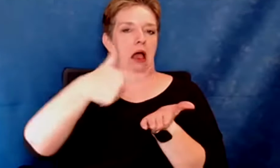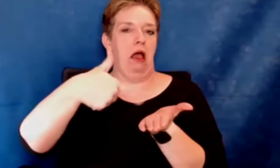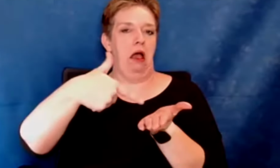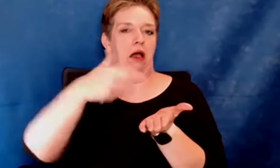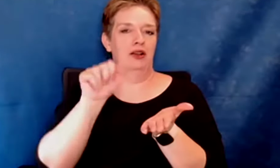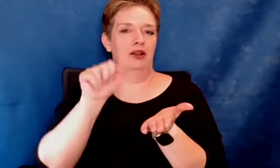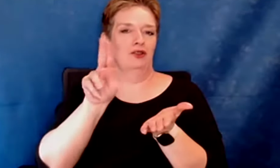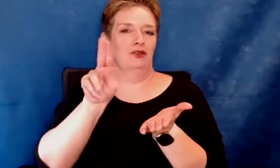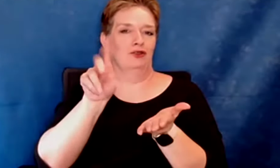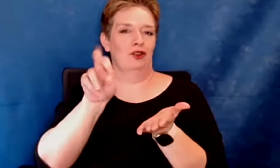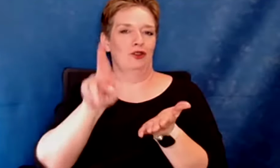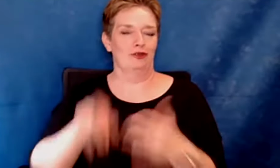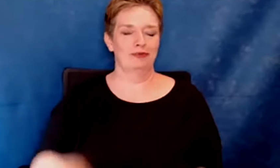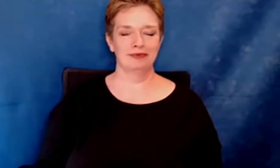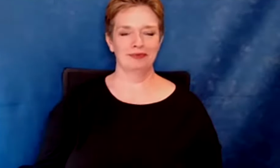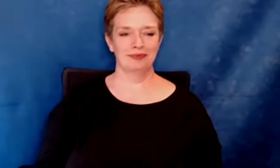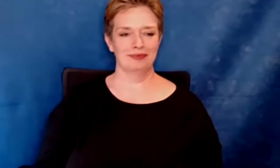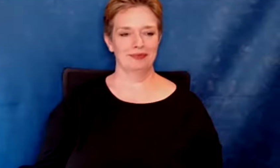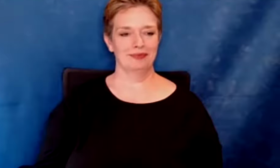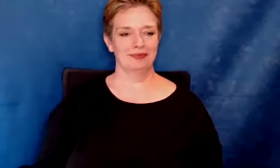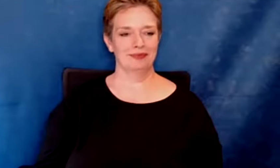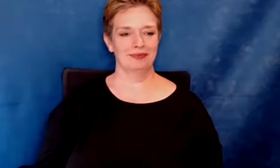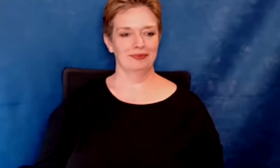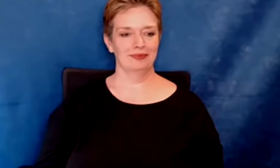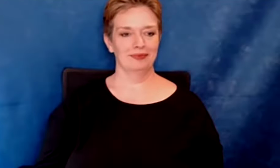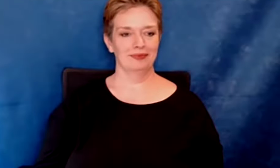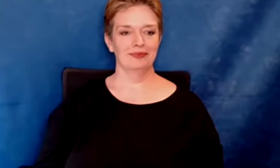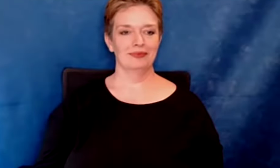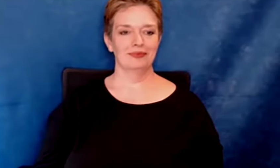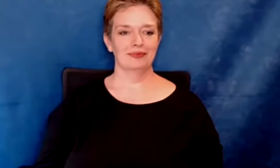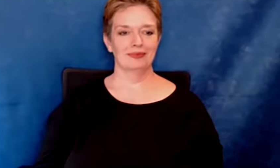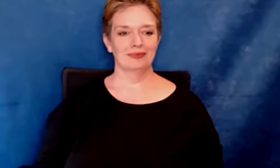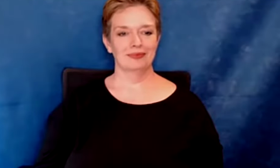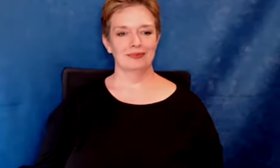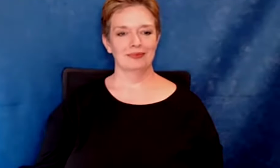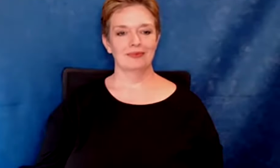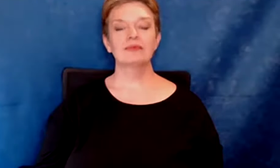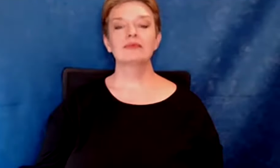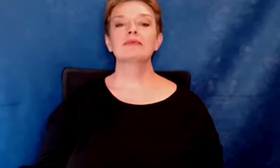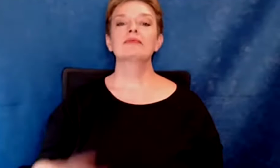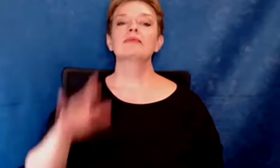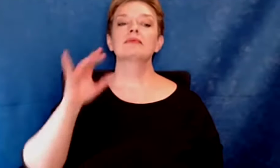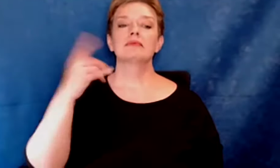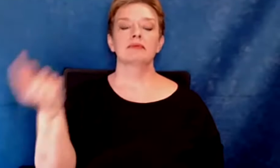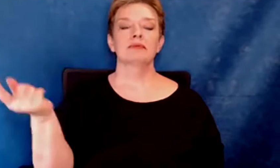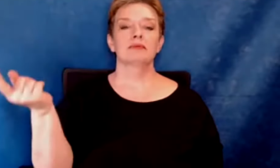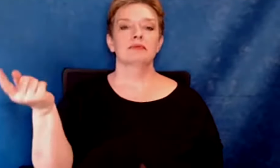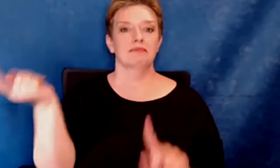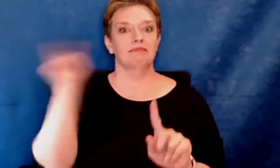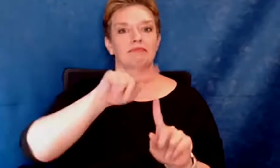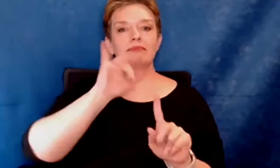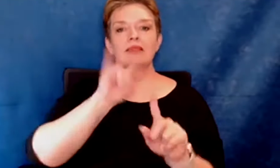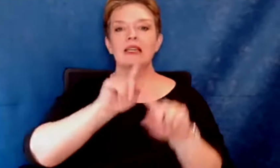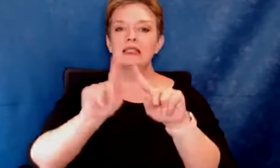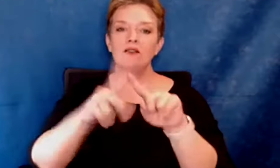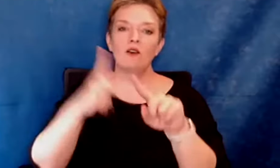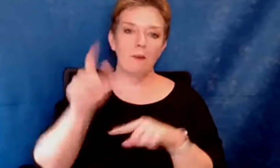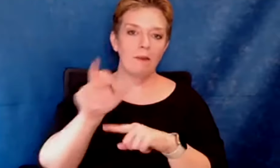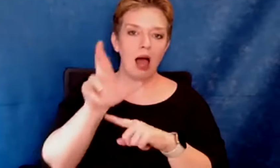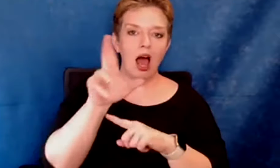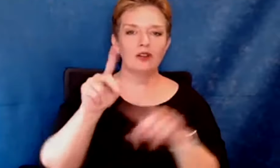So, and then I guess I'll move back to some of those other patterns and geometric shapes I was really interested by. I love